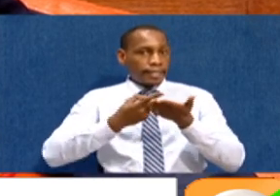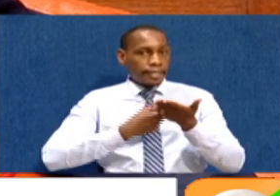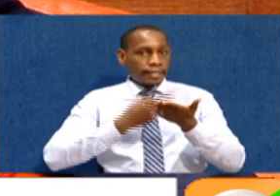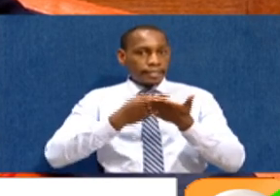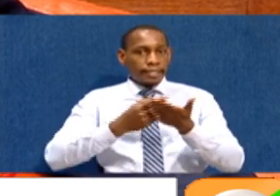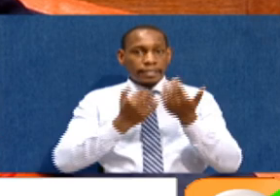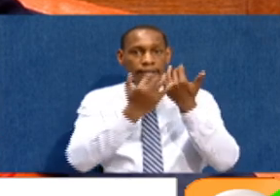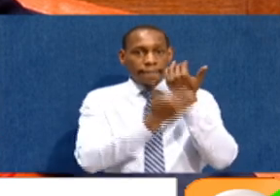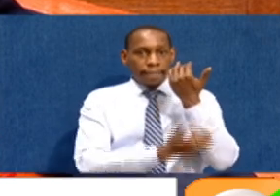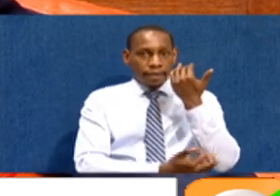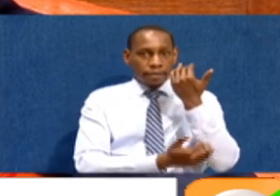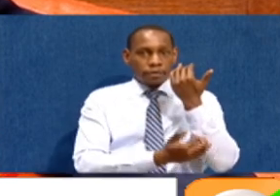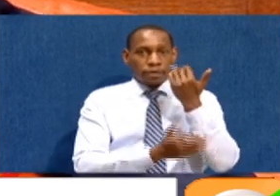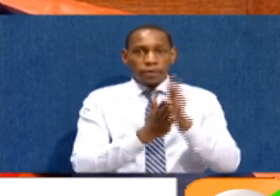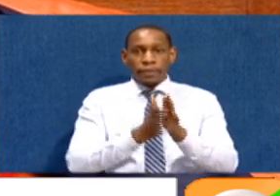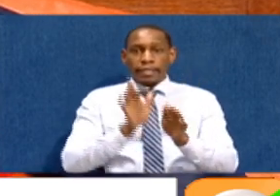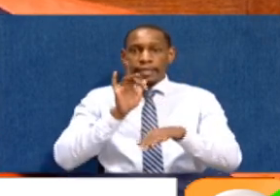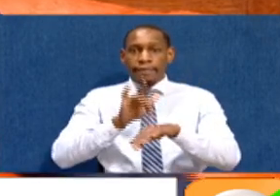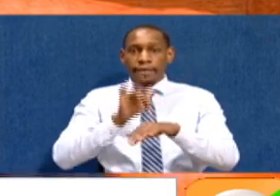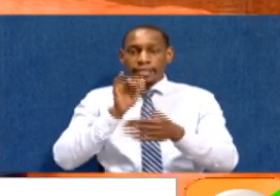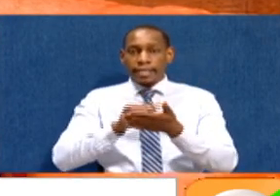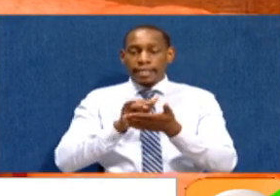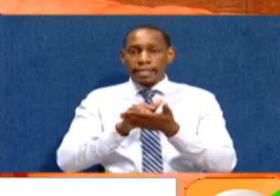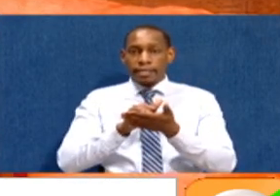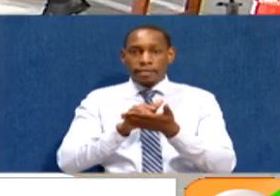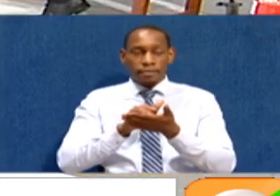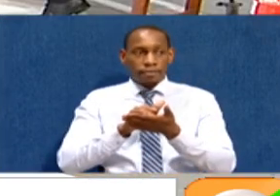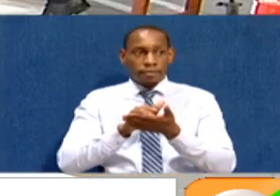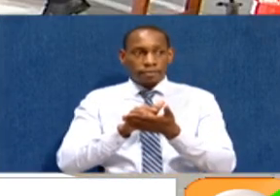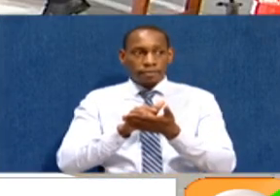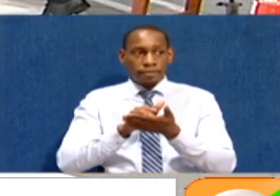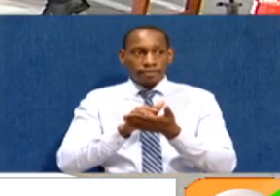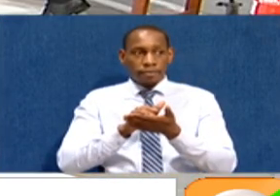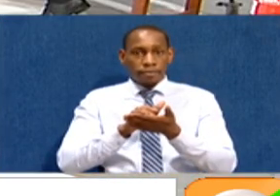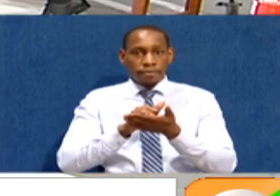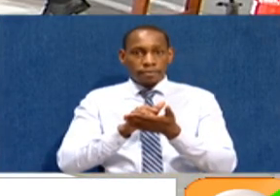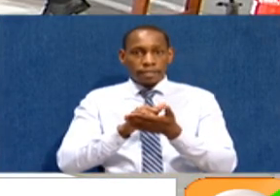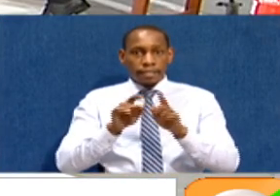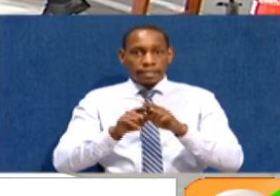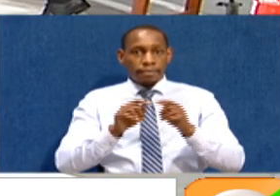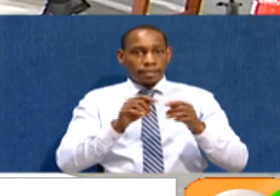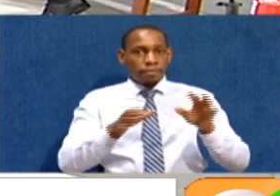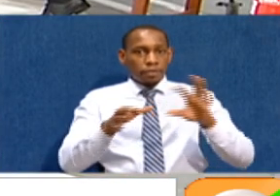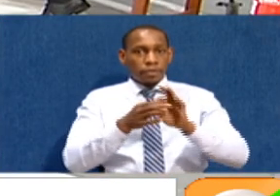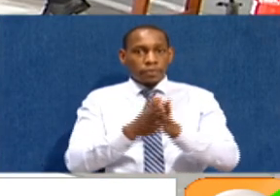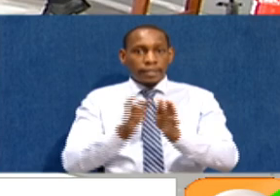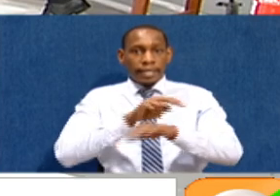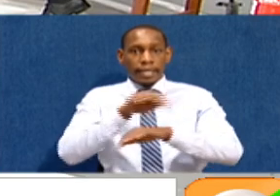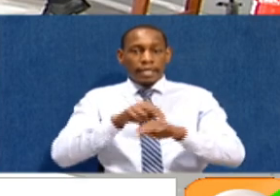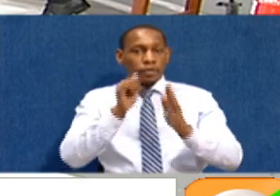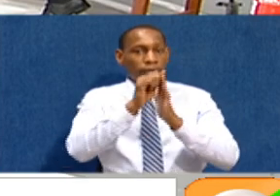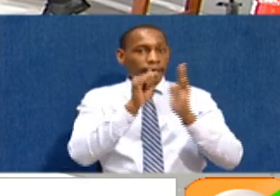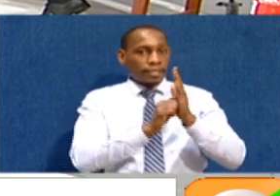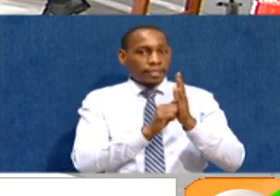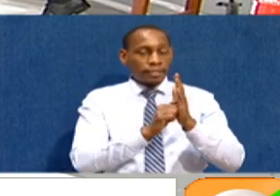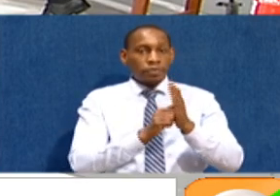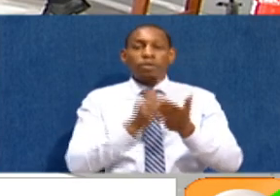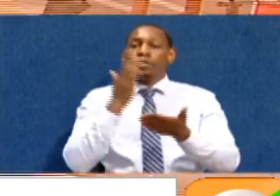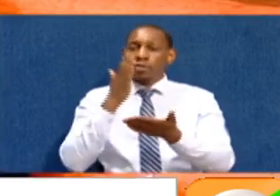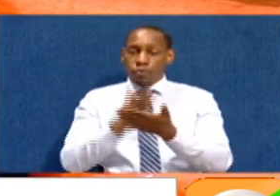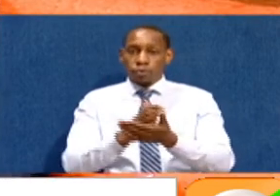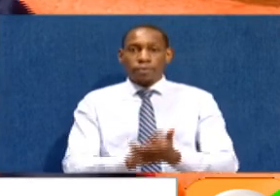about poverty and its eradication has been part or framed as part of the national agenda? Yes, it